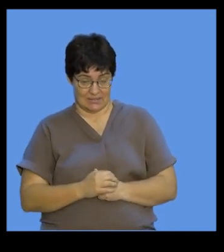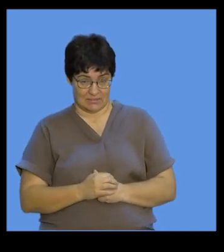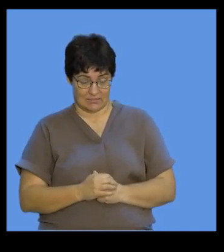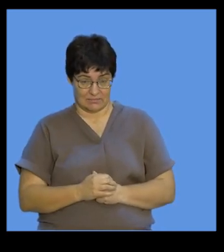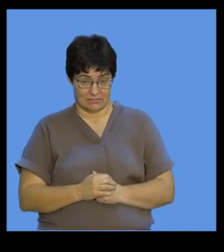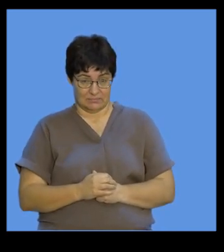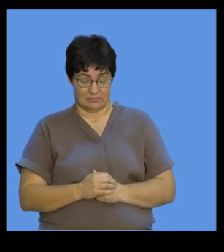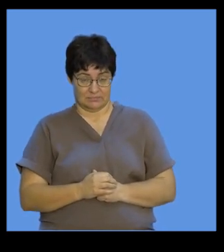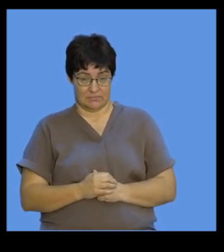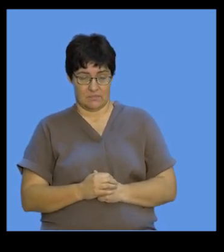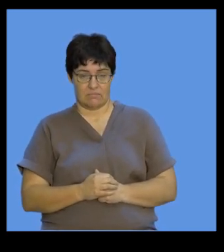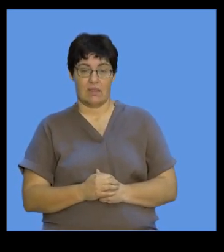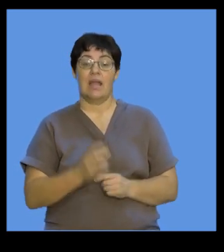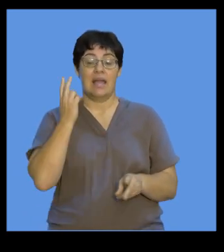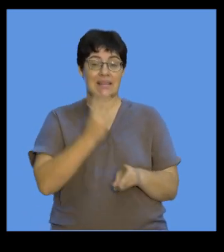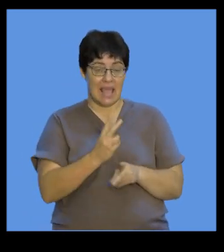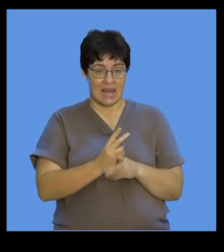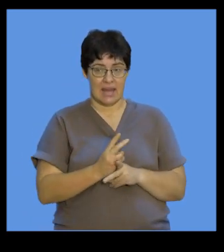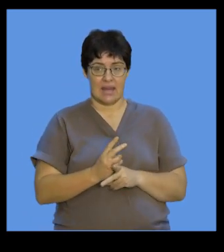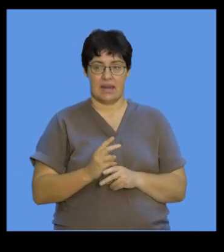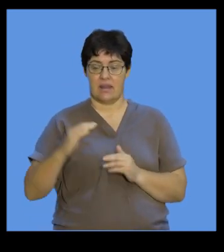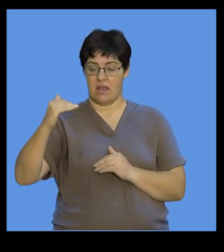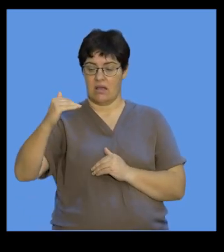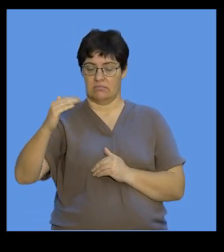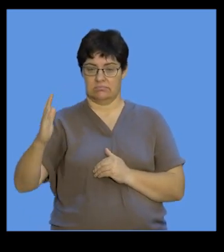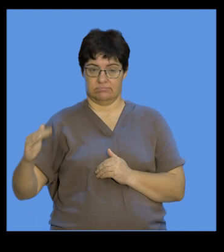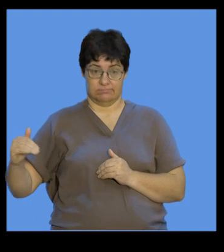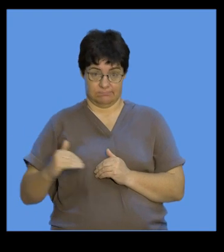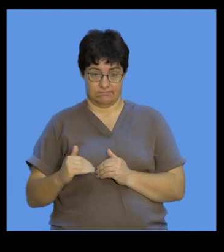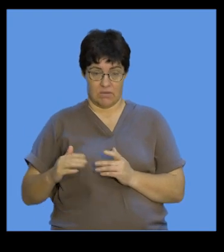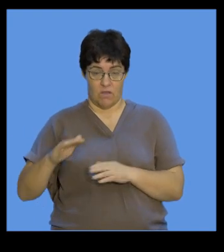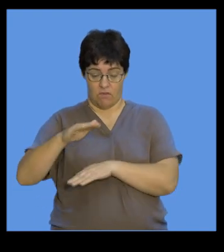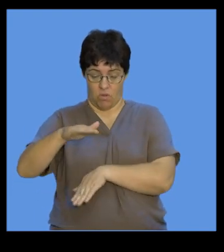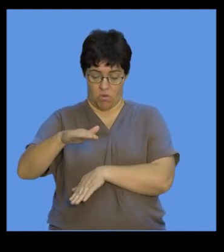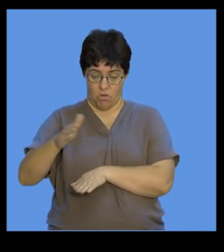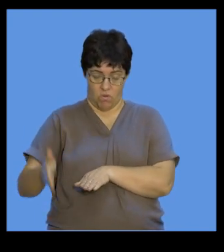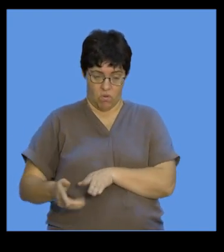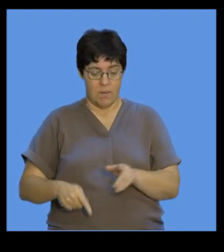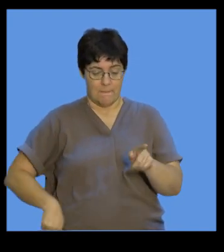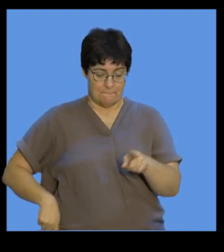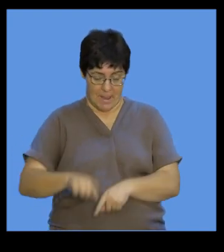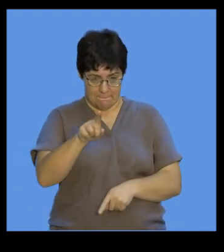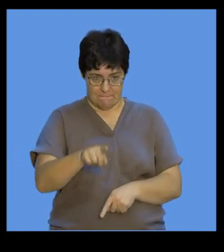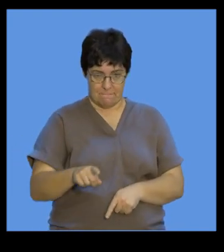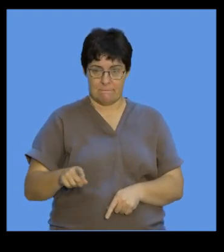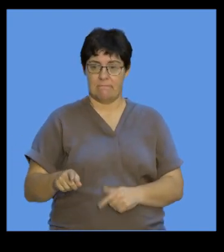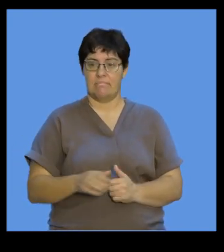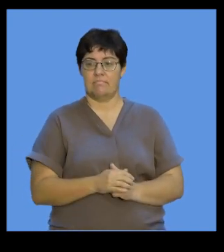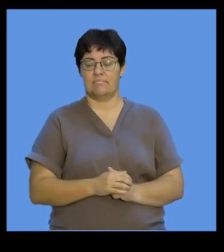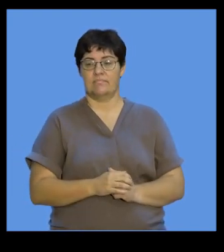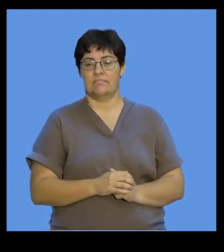Then there's a container that's sitting on the floor. Whoever kicked this ball is amazing, because I wouldn't get it in the